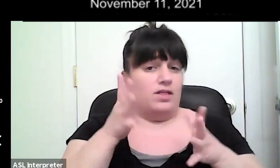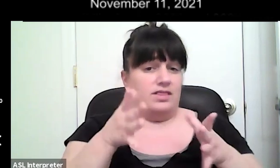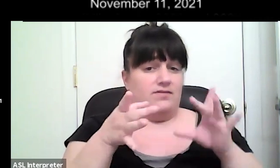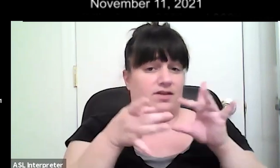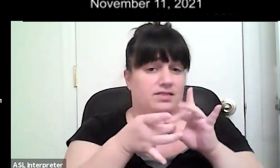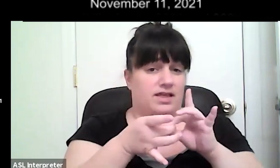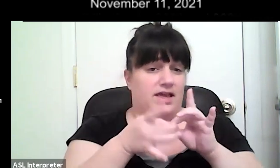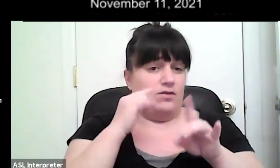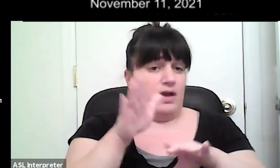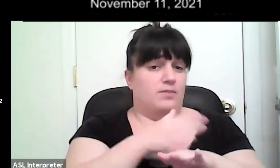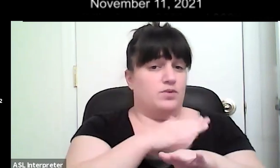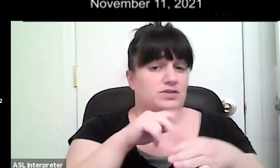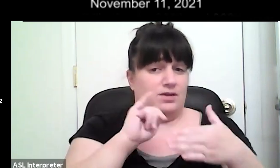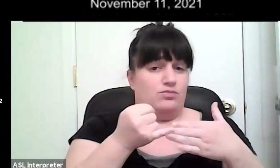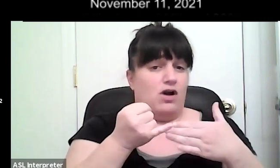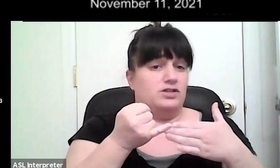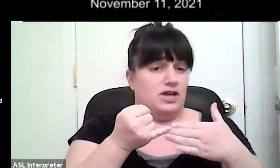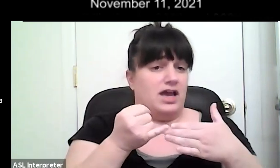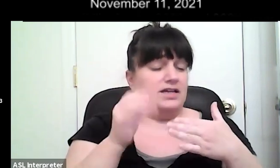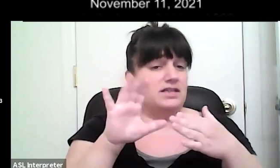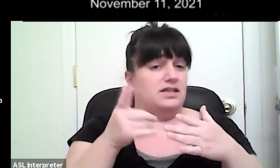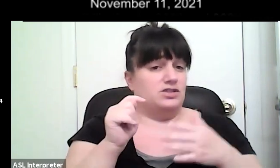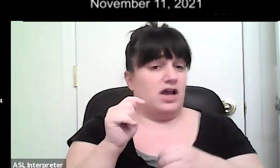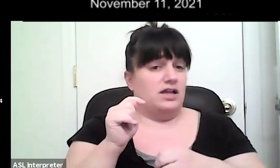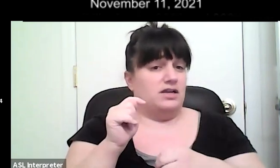my music projects in the chat.